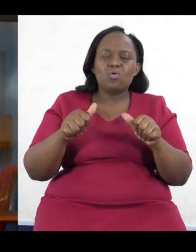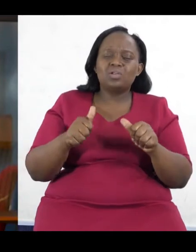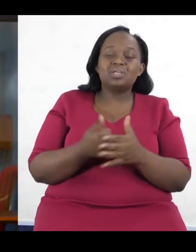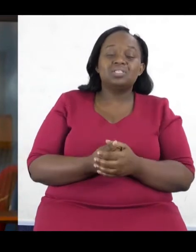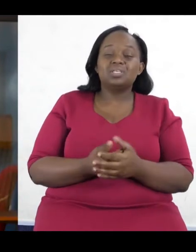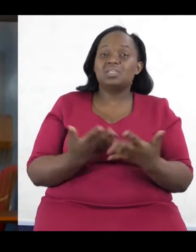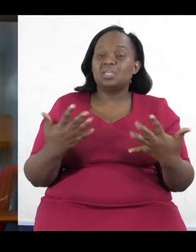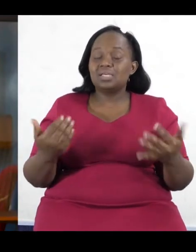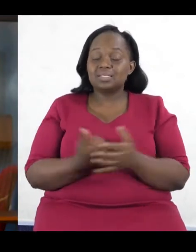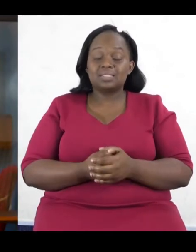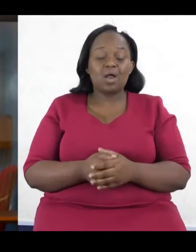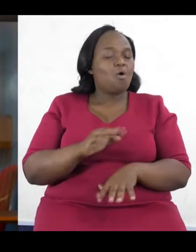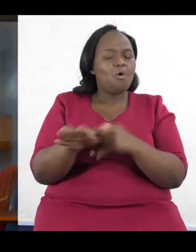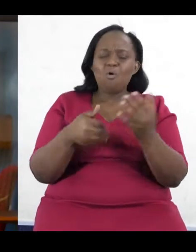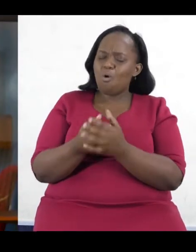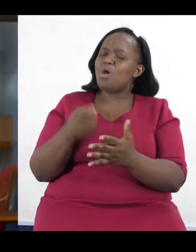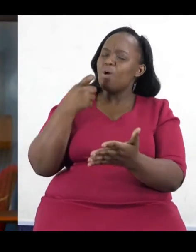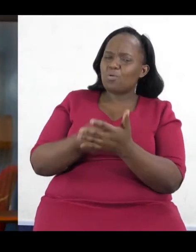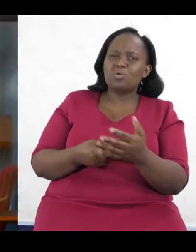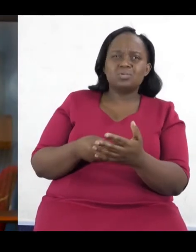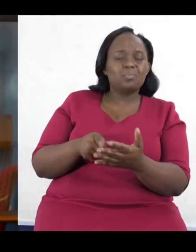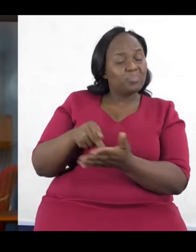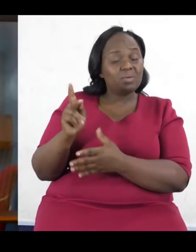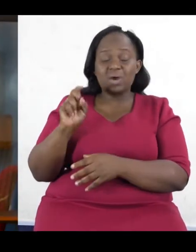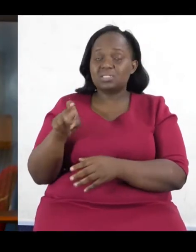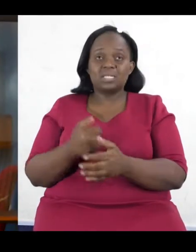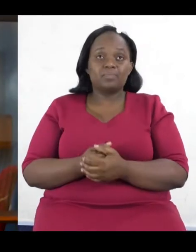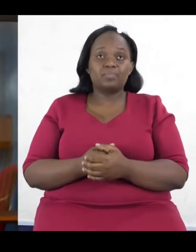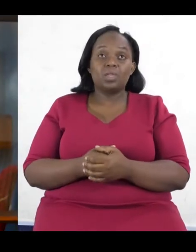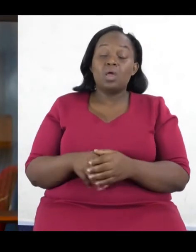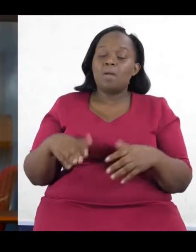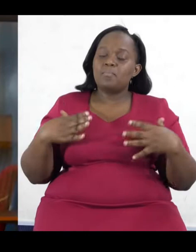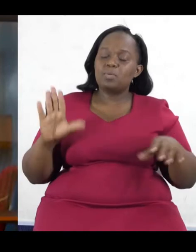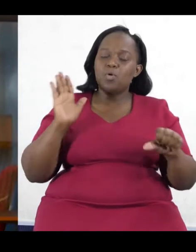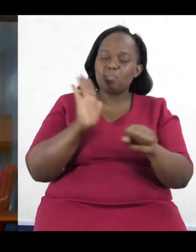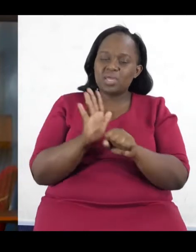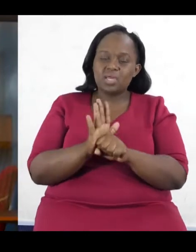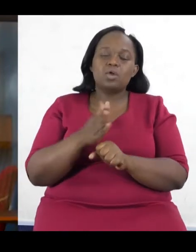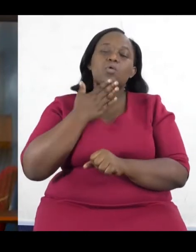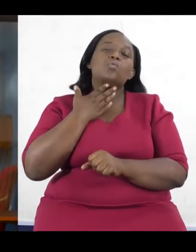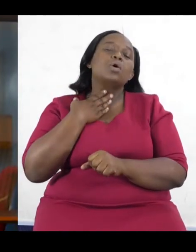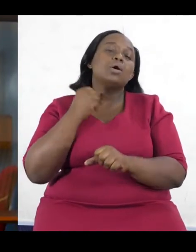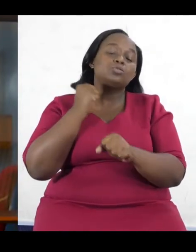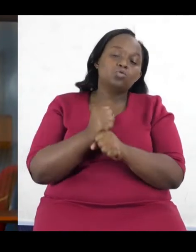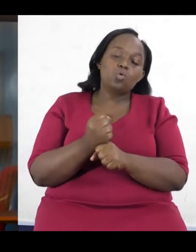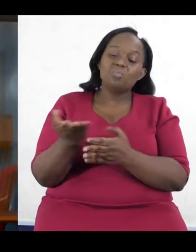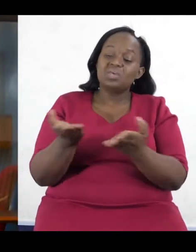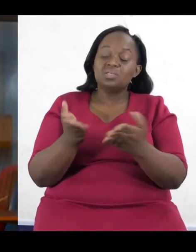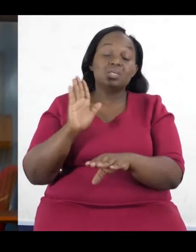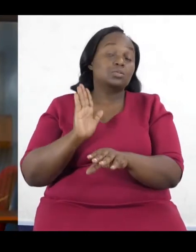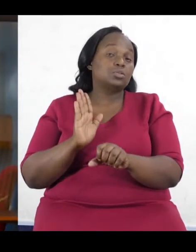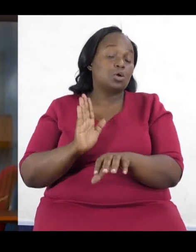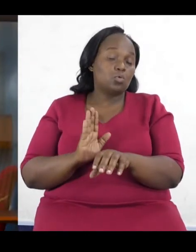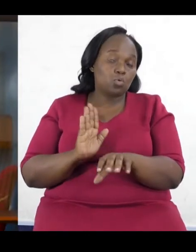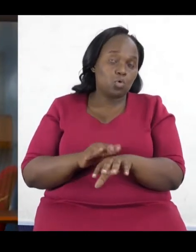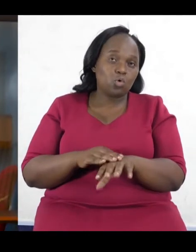this costs money. And a concern is usually, most people, to do a good business, you must get capital. And where do you